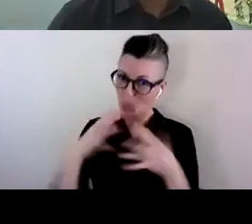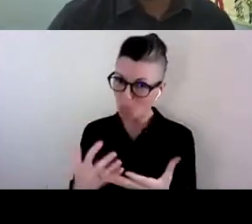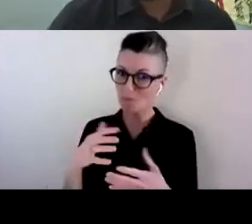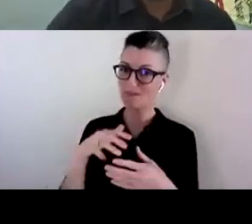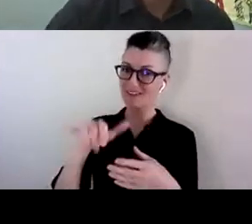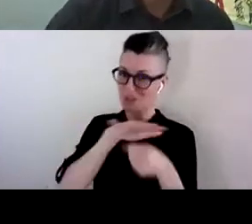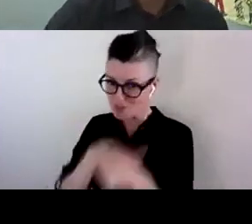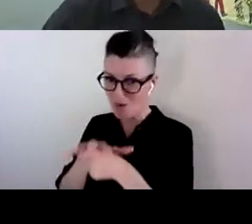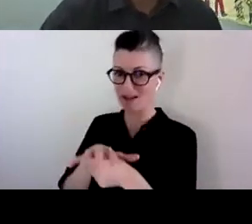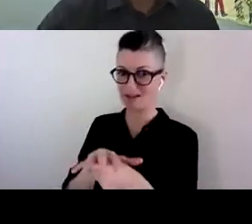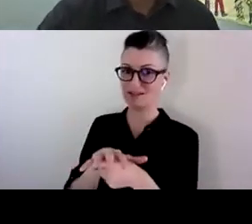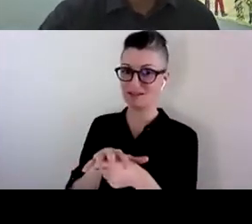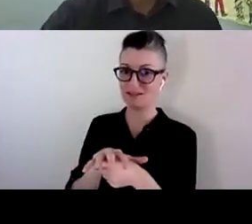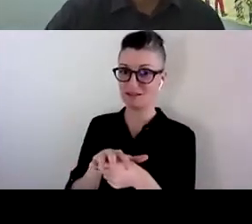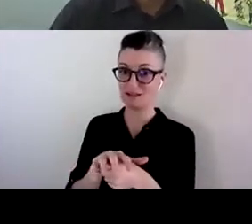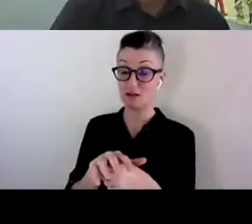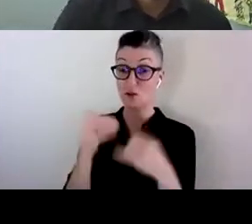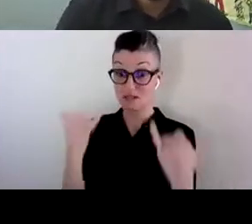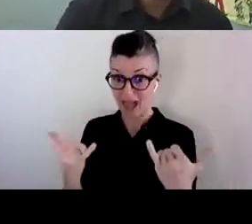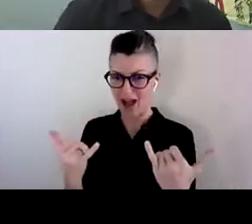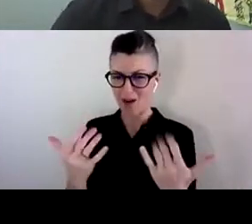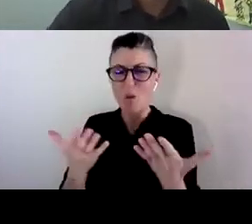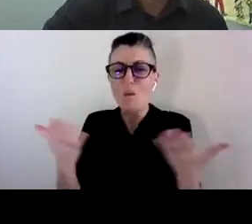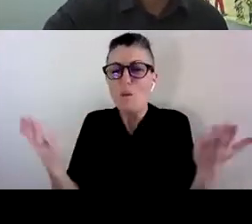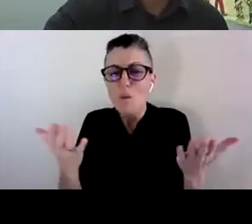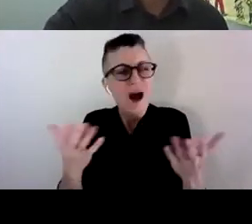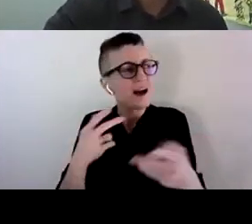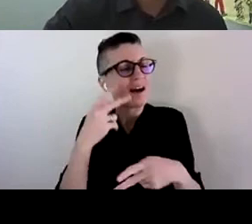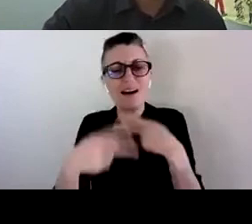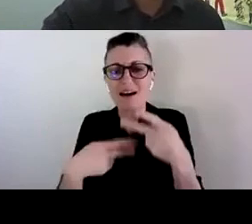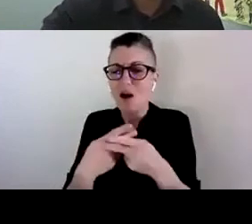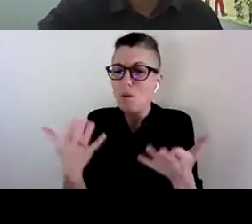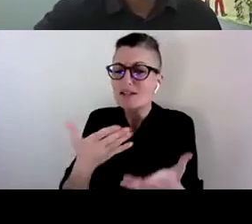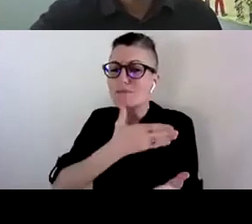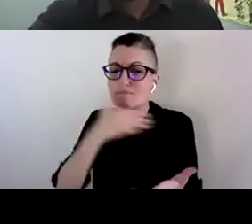of what kind of education can help us heal these damages.